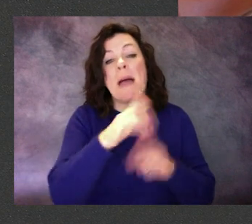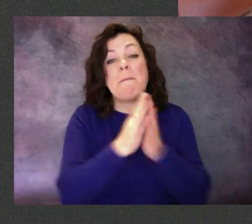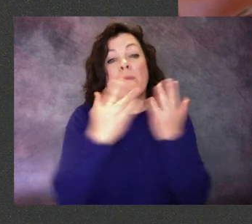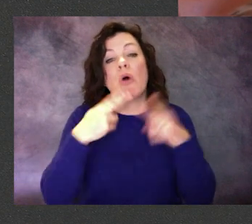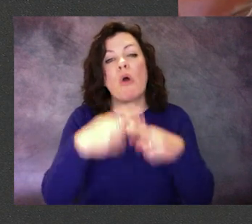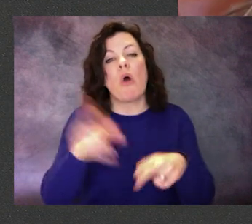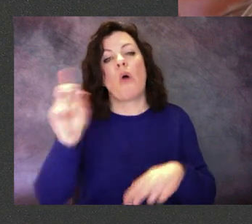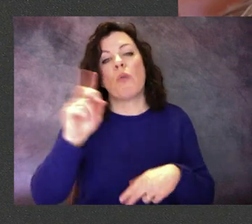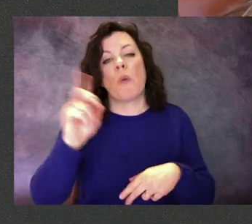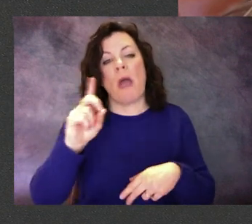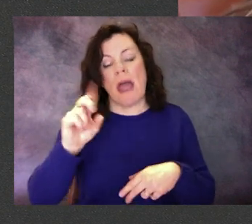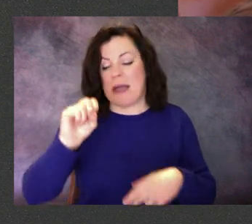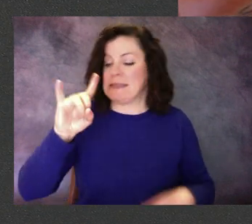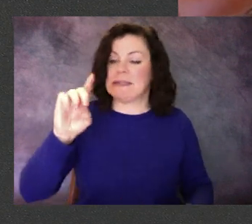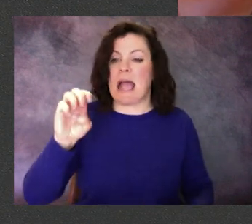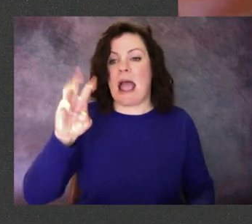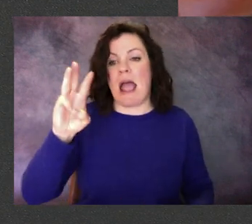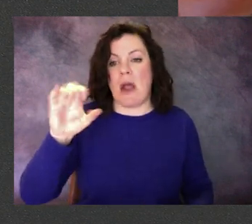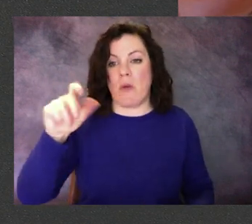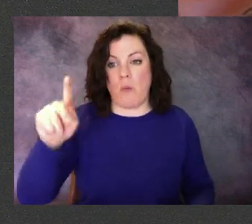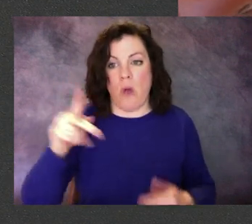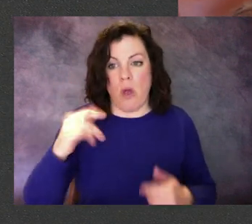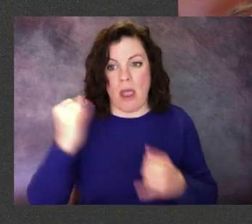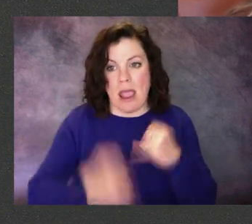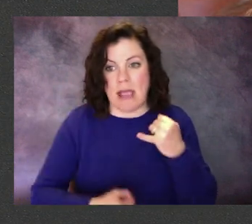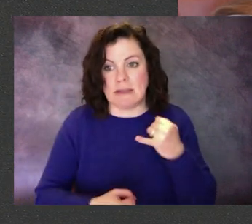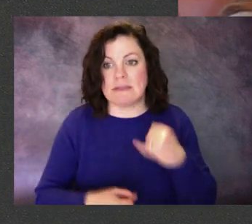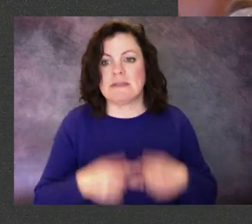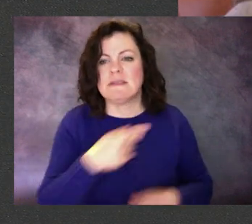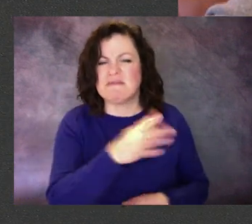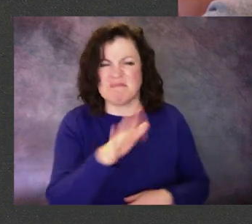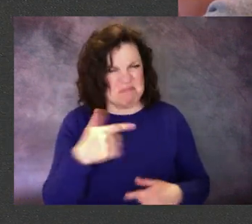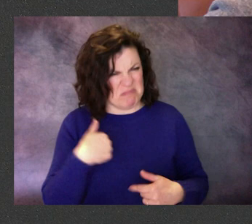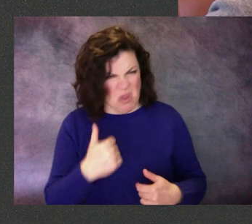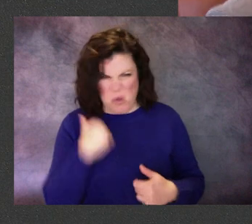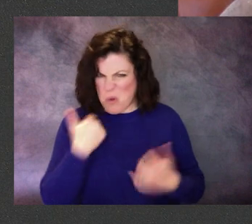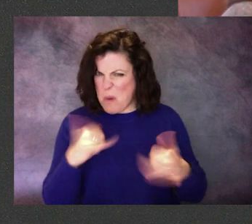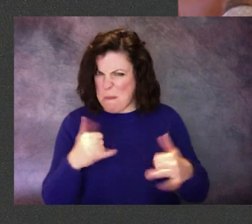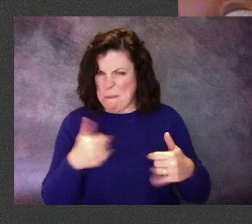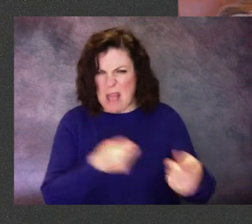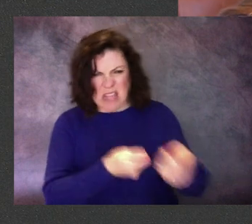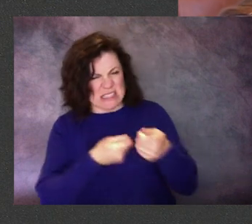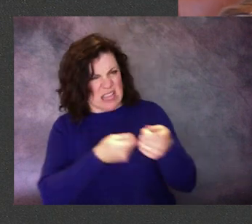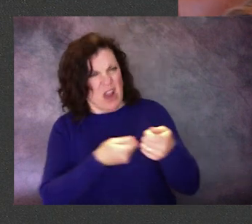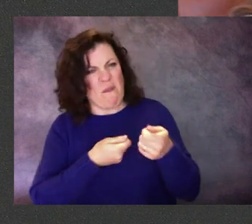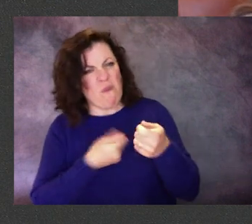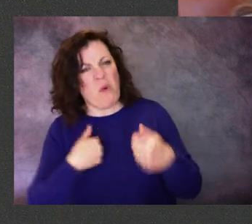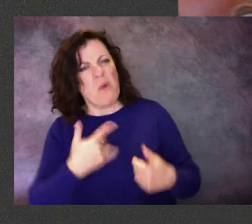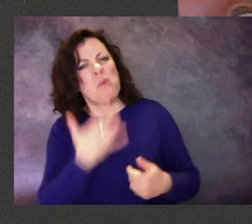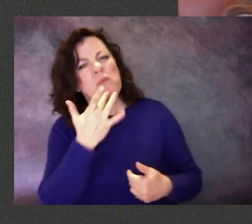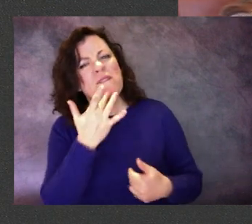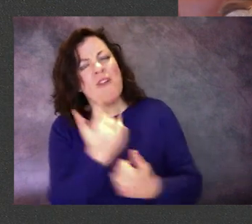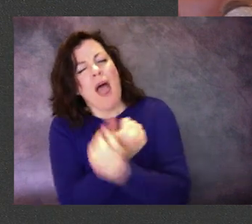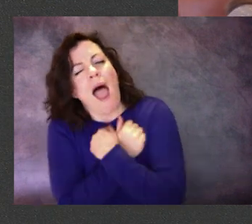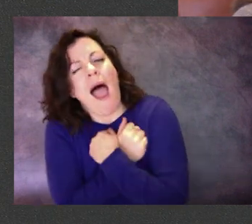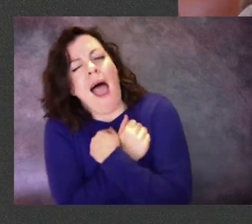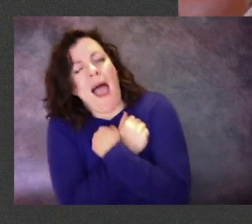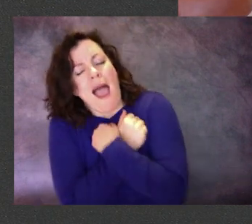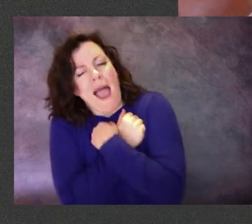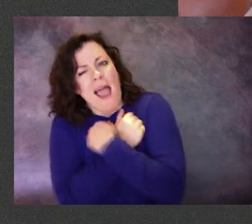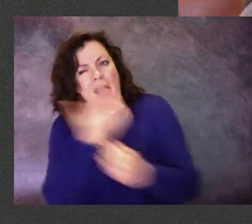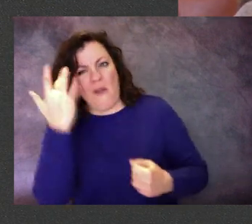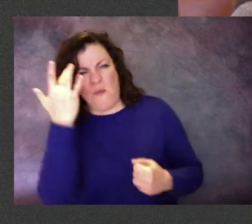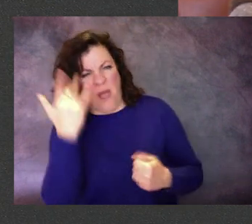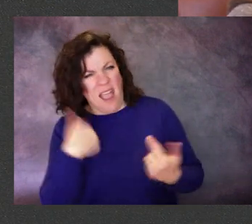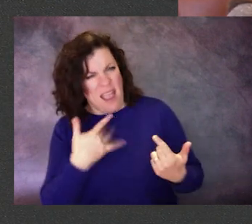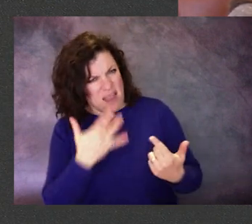Hug of War. I will not play at tug of war. I'd rather play hug of war, where everyone hugs